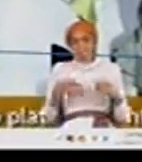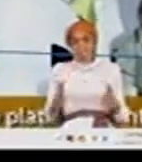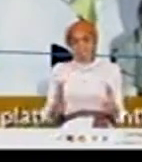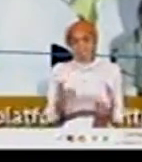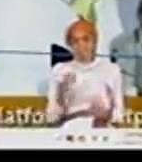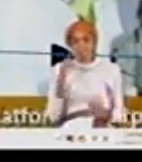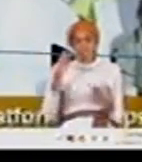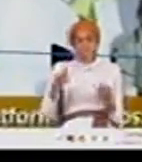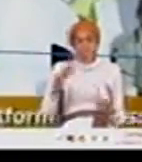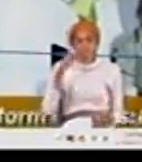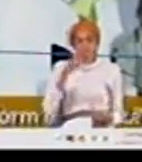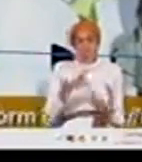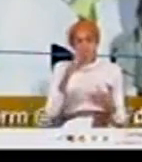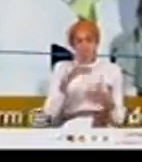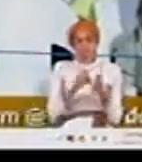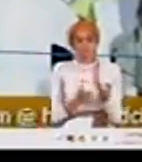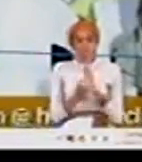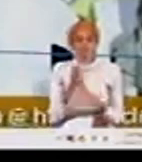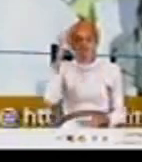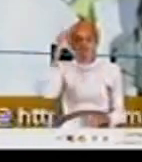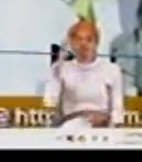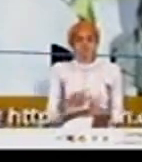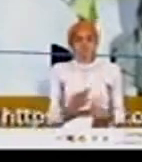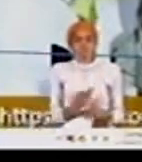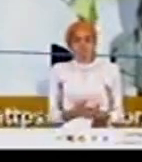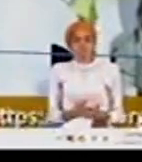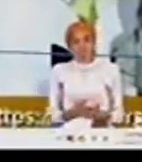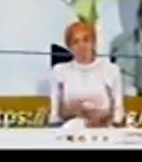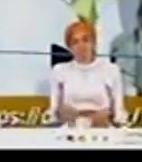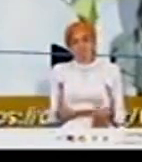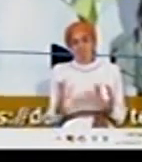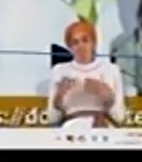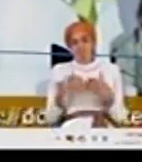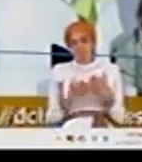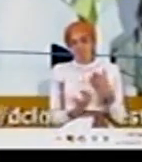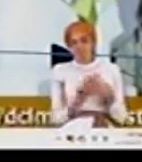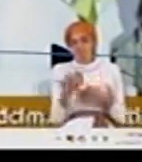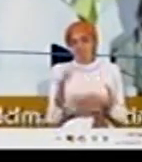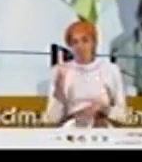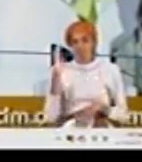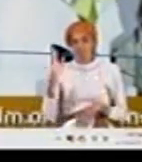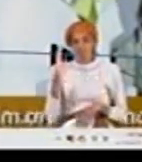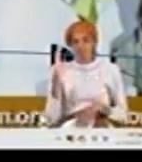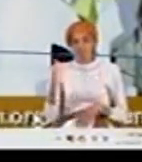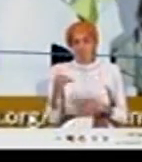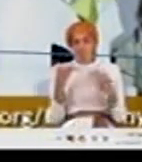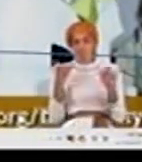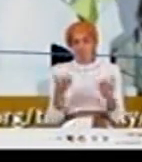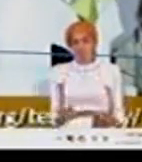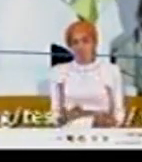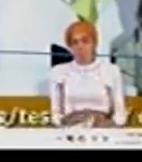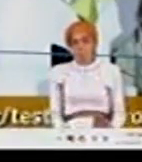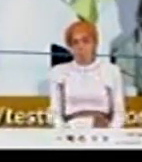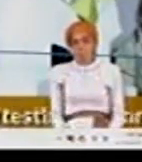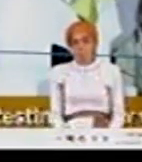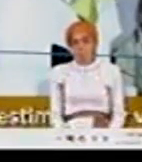let's have another testimony from here now next testimony next